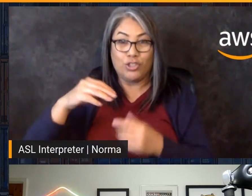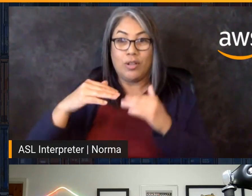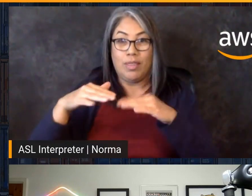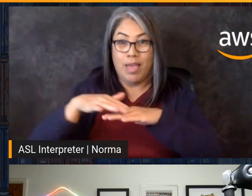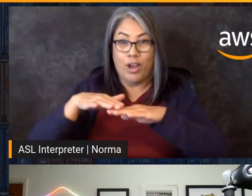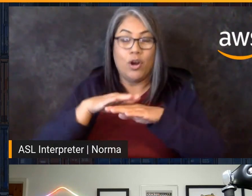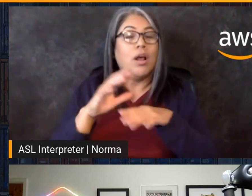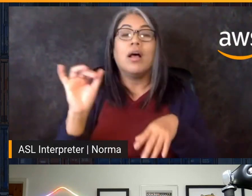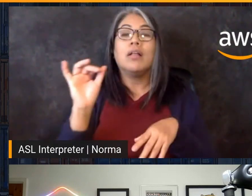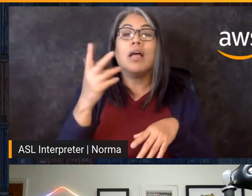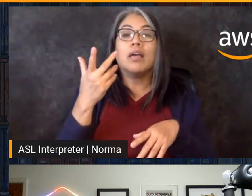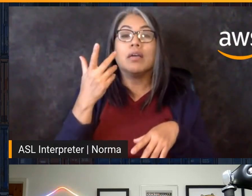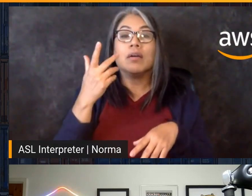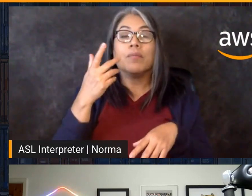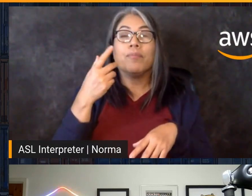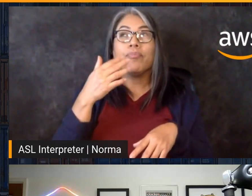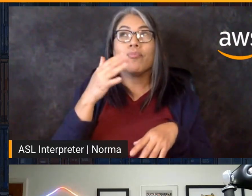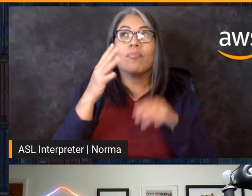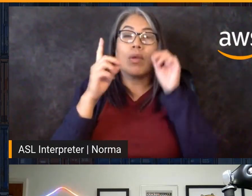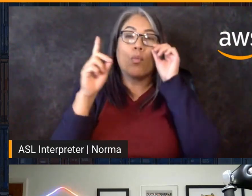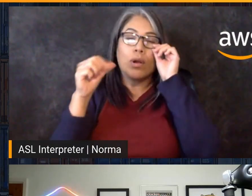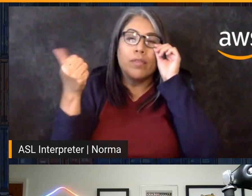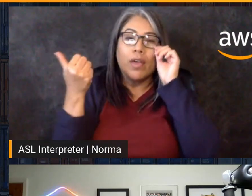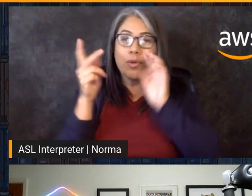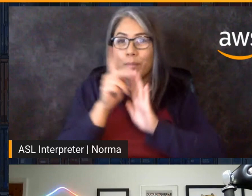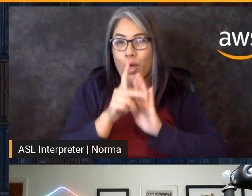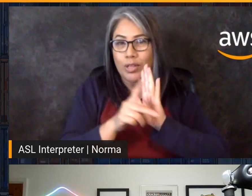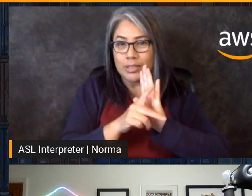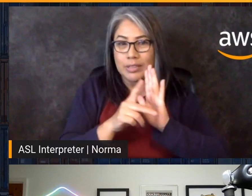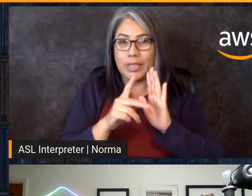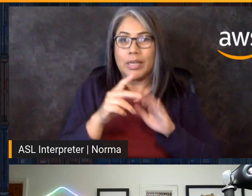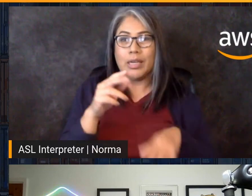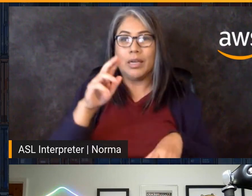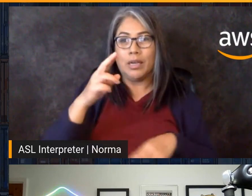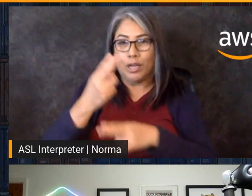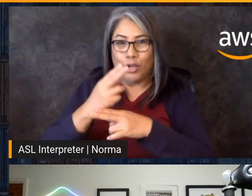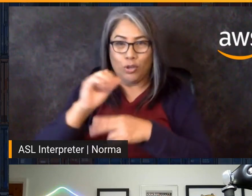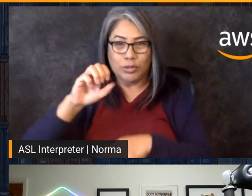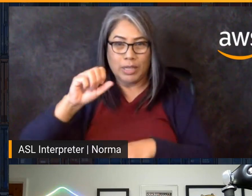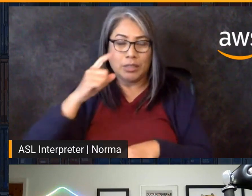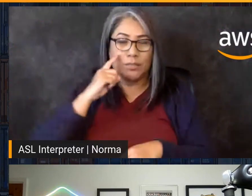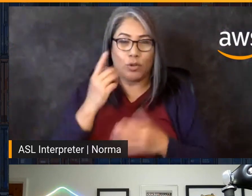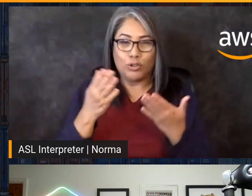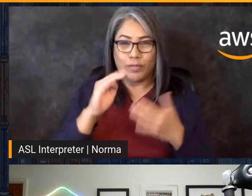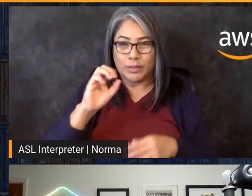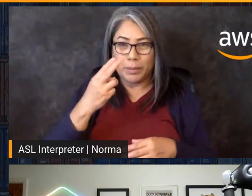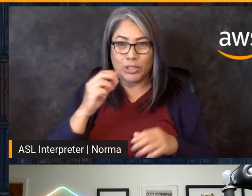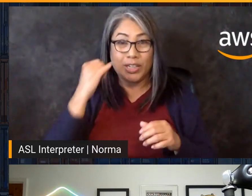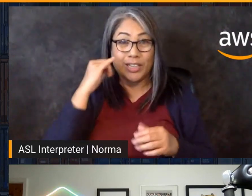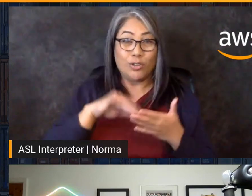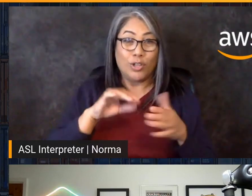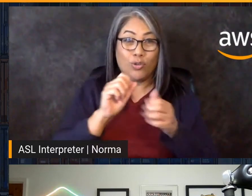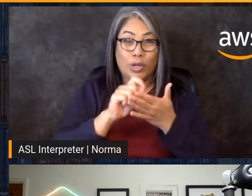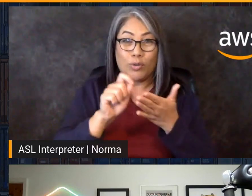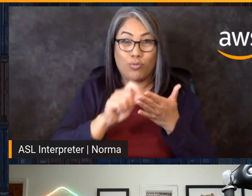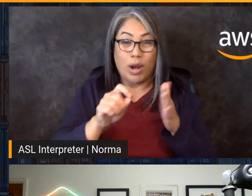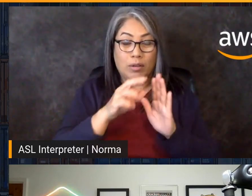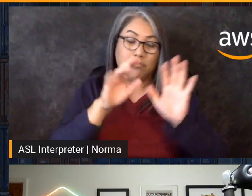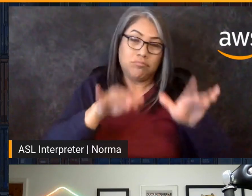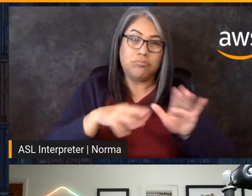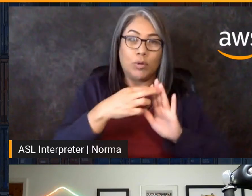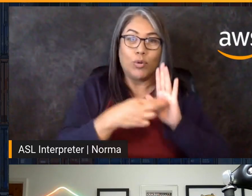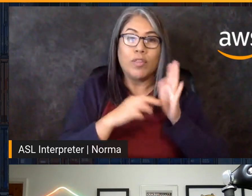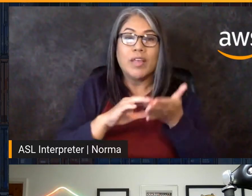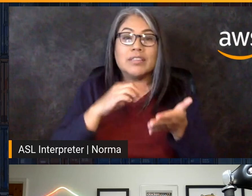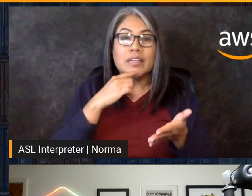in one of the other policy use cases for service mesh are the idea that you could write a rule that says this application